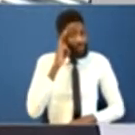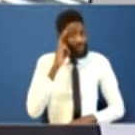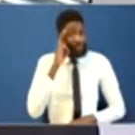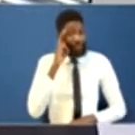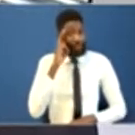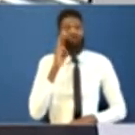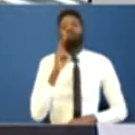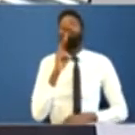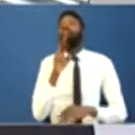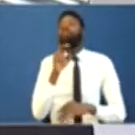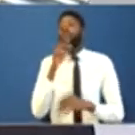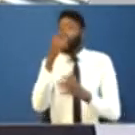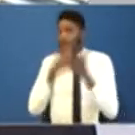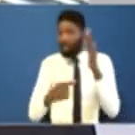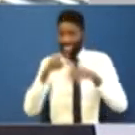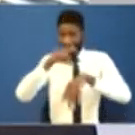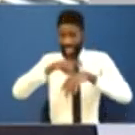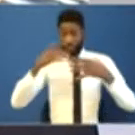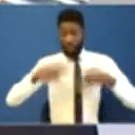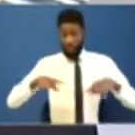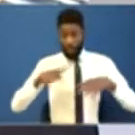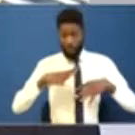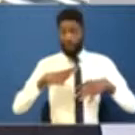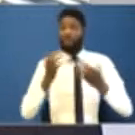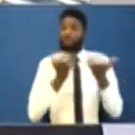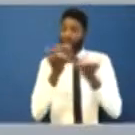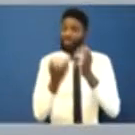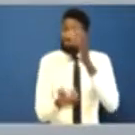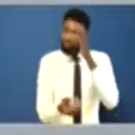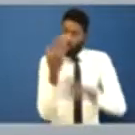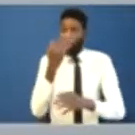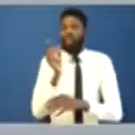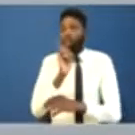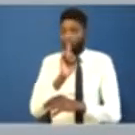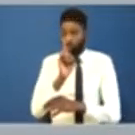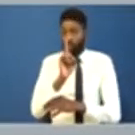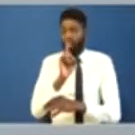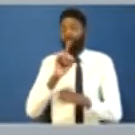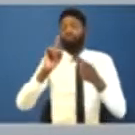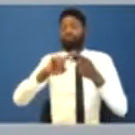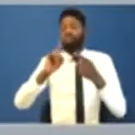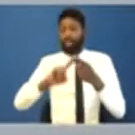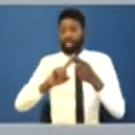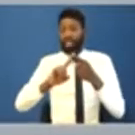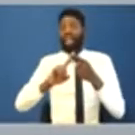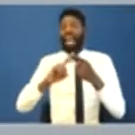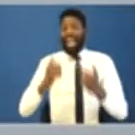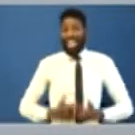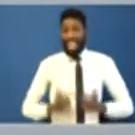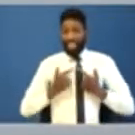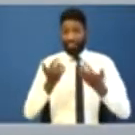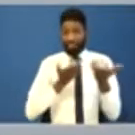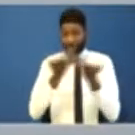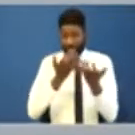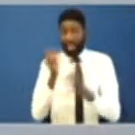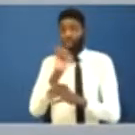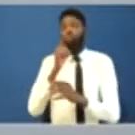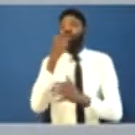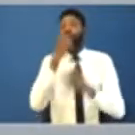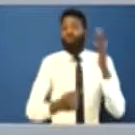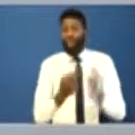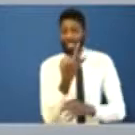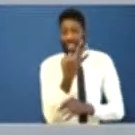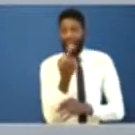businesses in nairobi number one the average life of a business is there up is three and a half years which is very sad